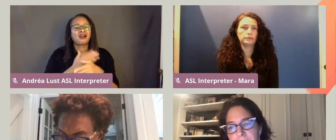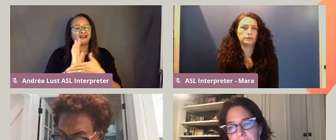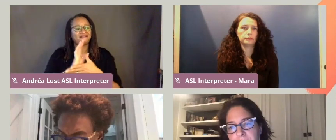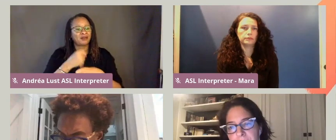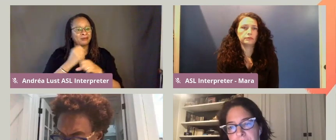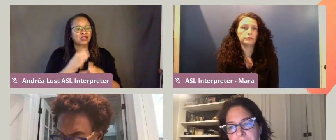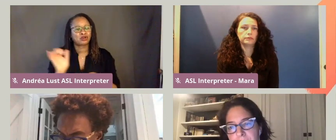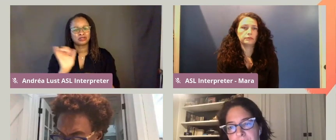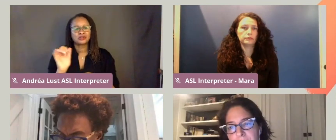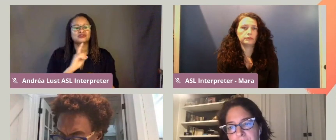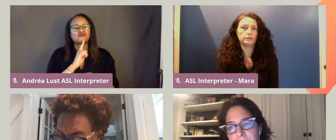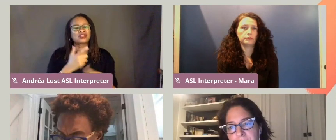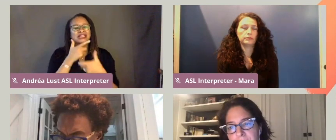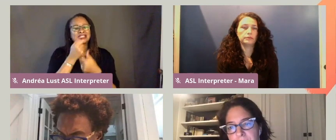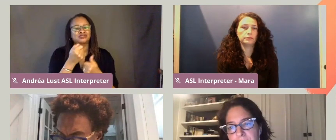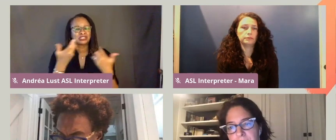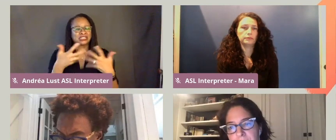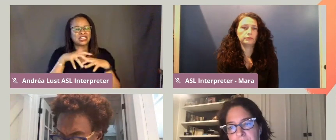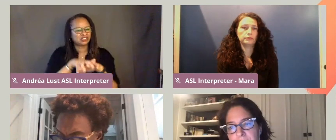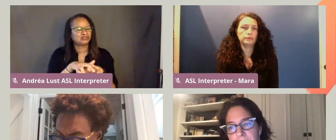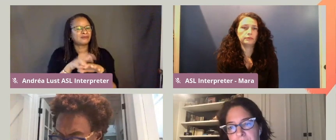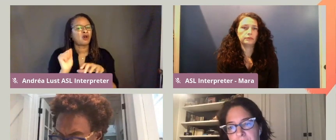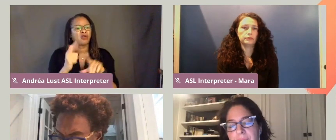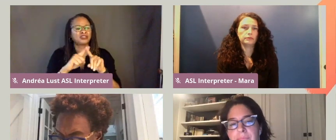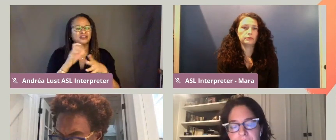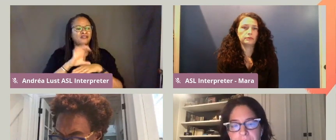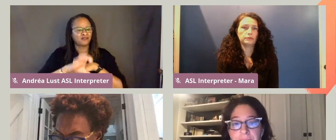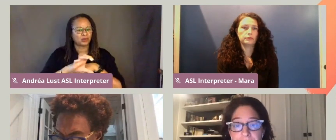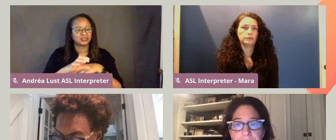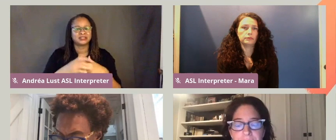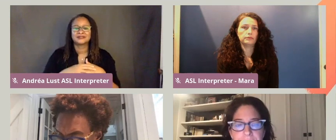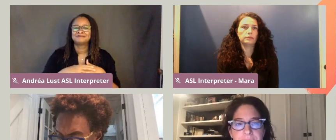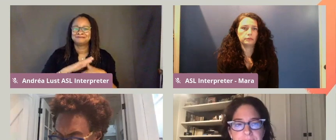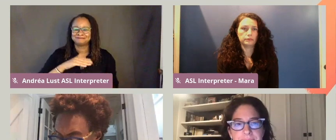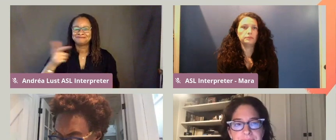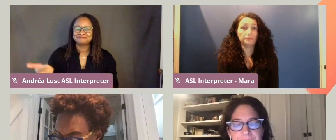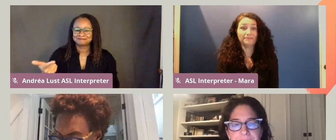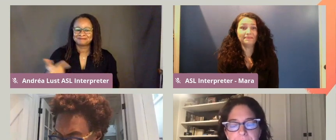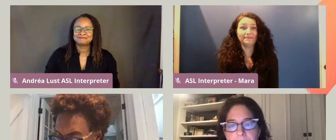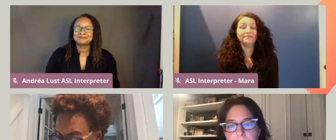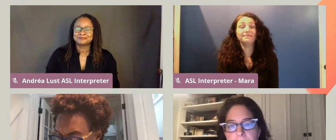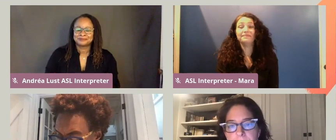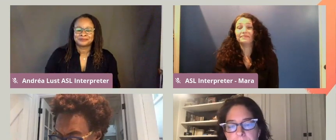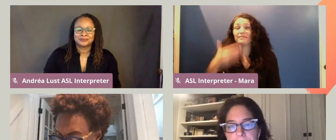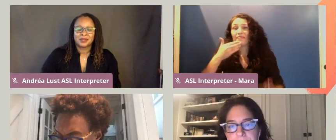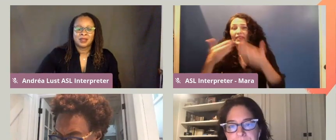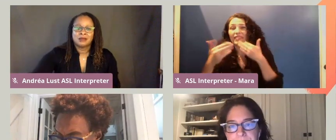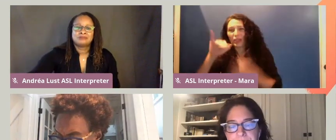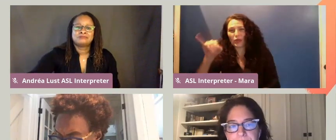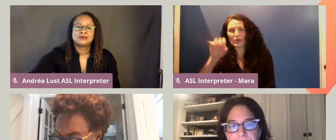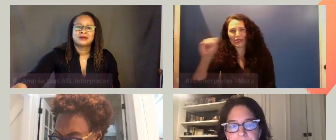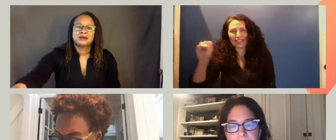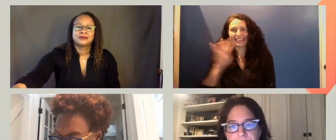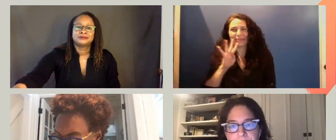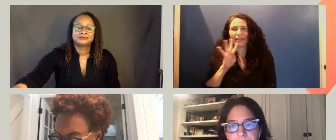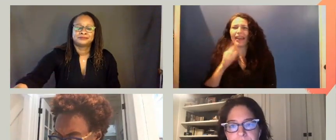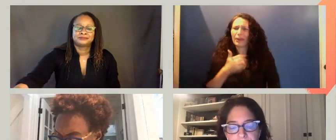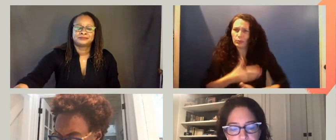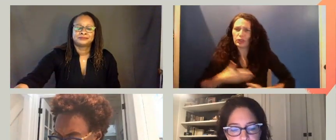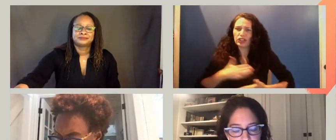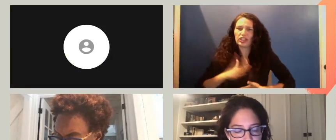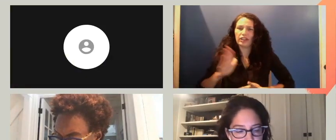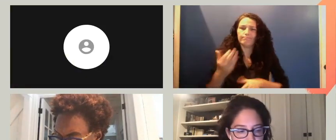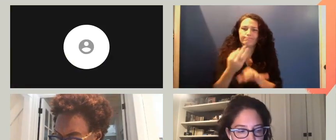we're really interested in the interconnection of all those different forces. Thank you. I appreciate that. And that's distilling some